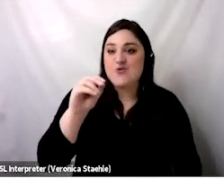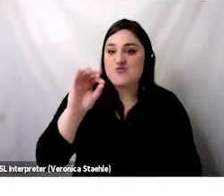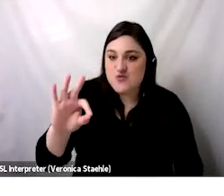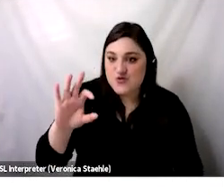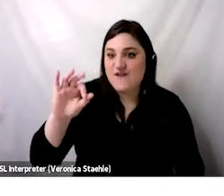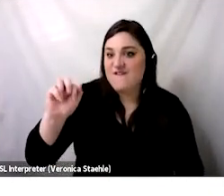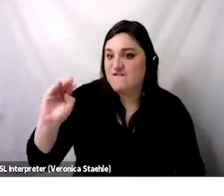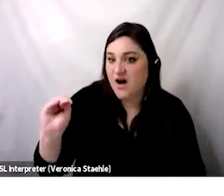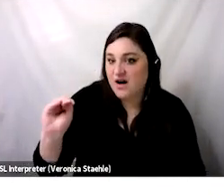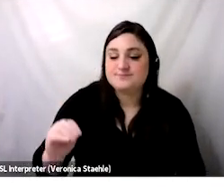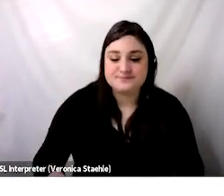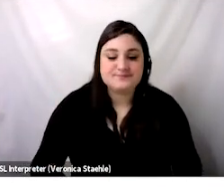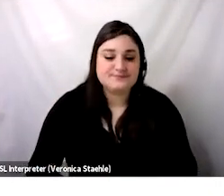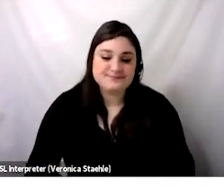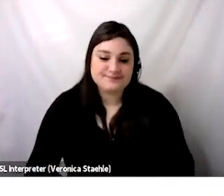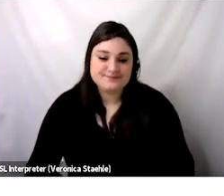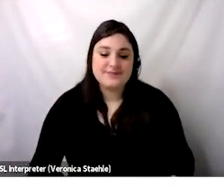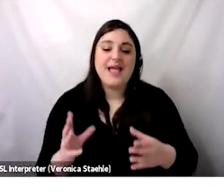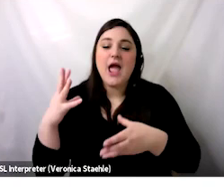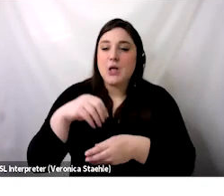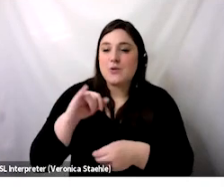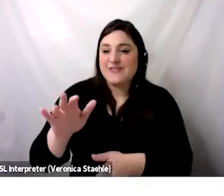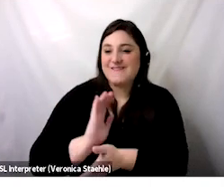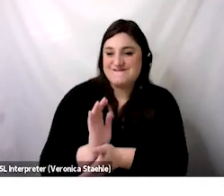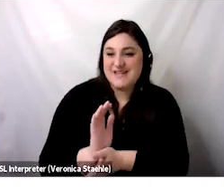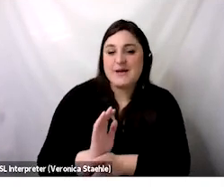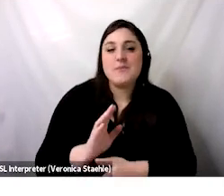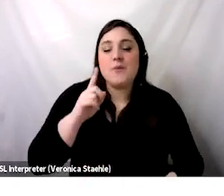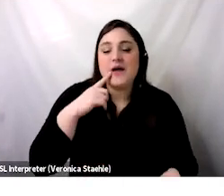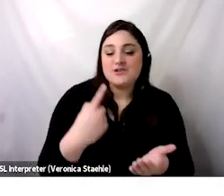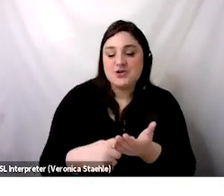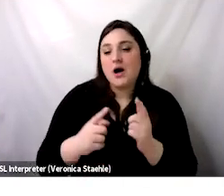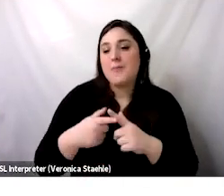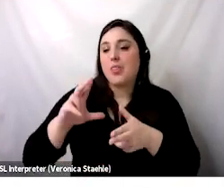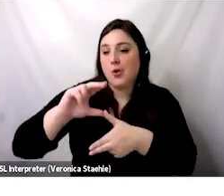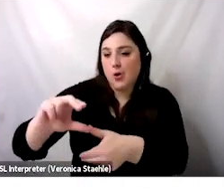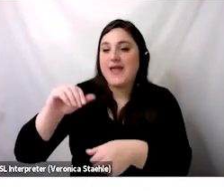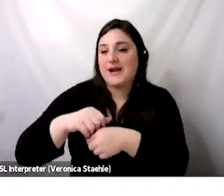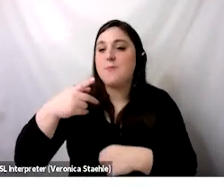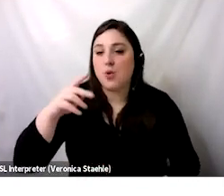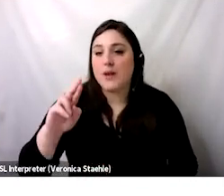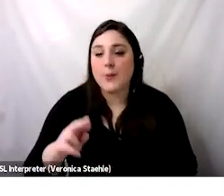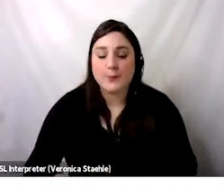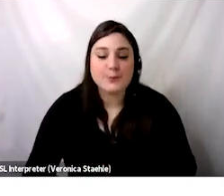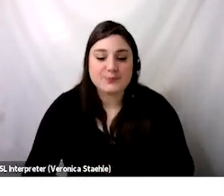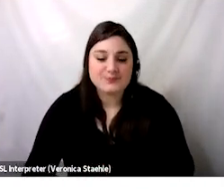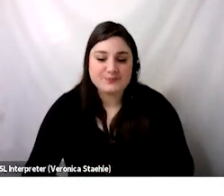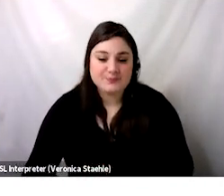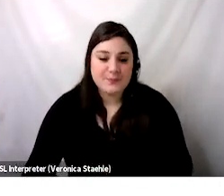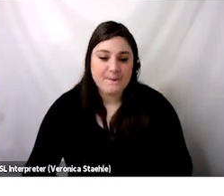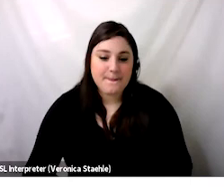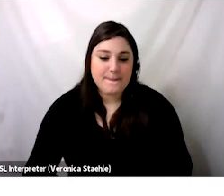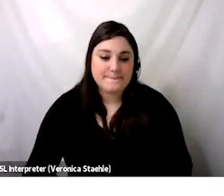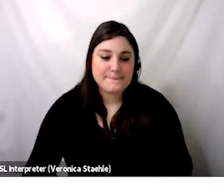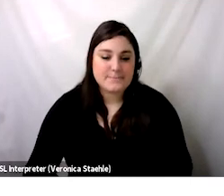documentary movie that will be coming out about the impacts of the hurricane on Puerto Rico. I just want to take